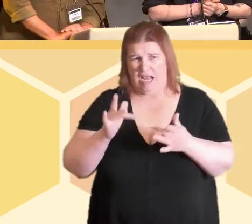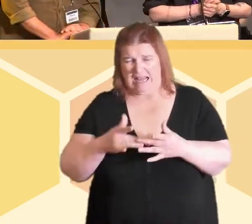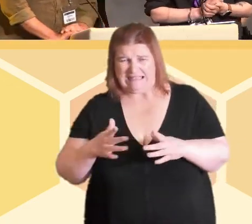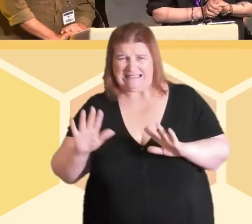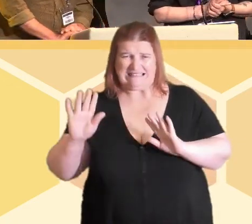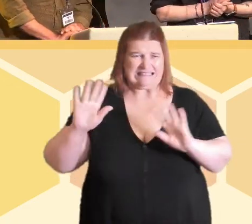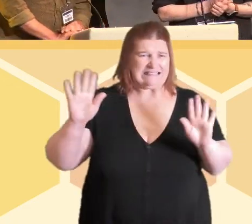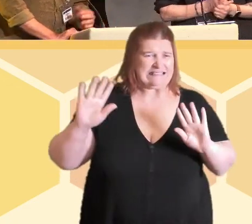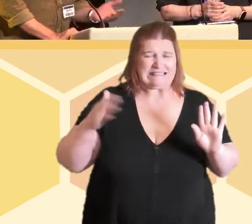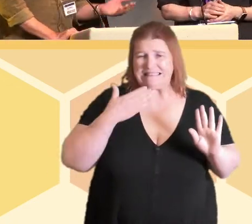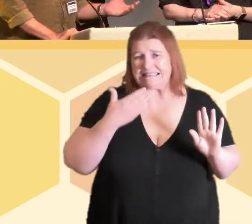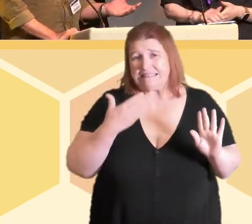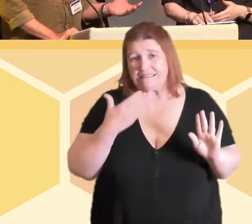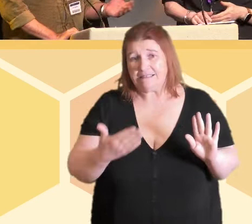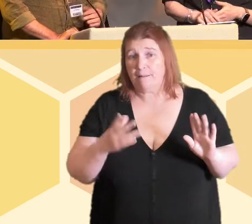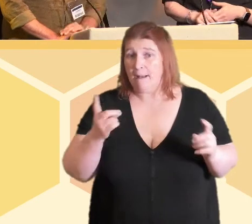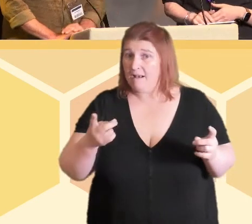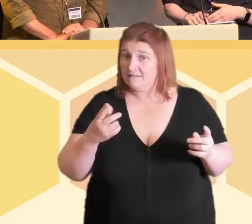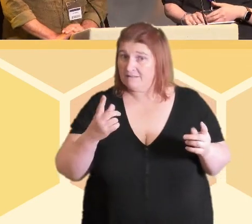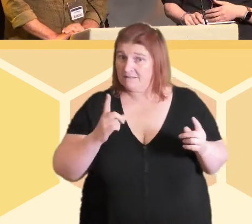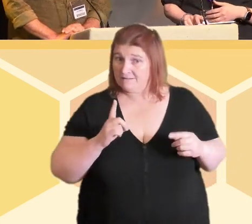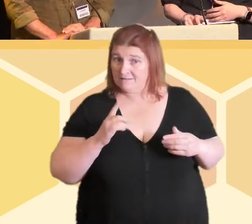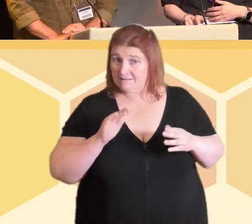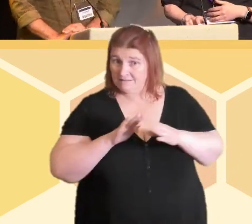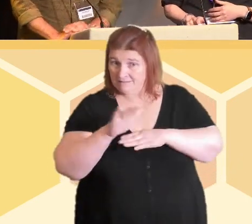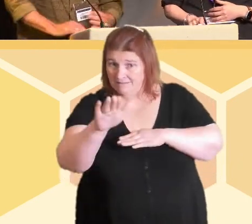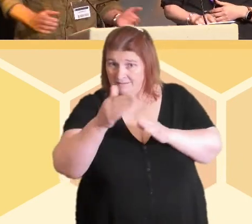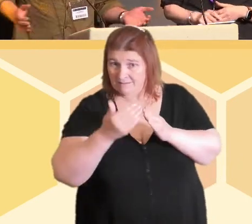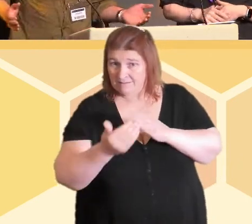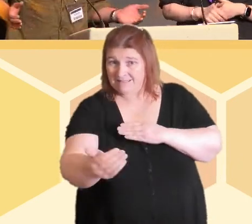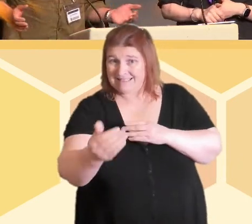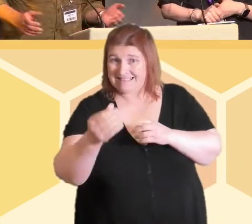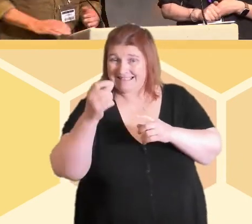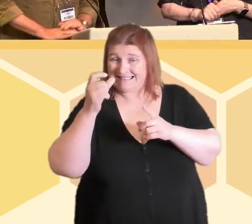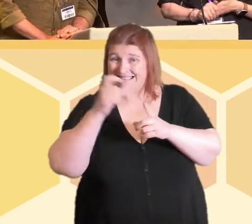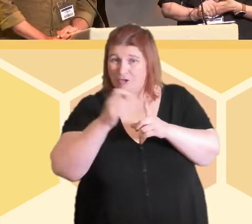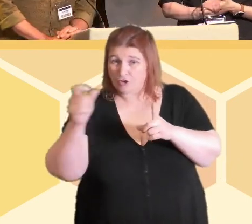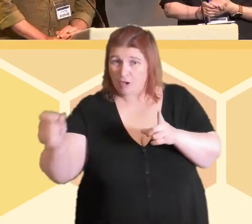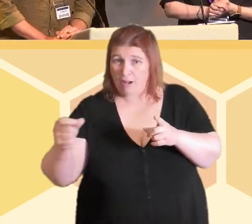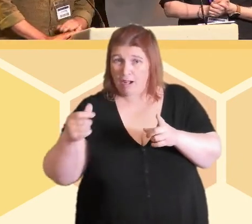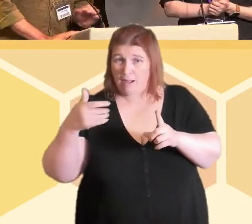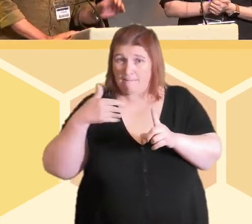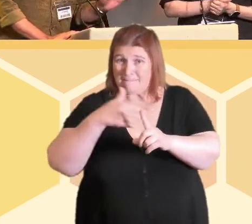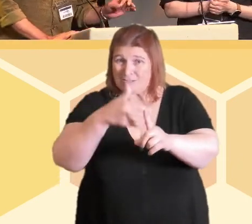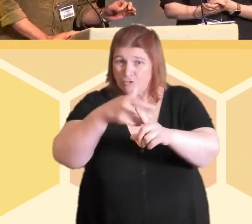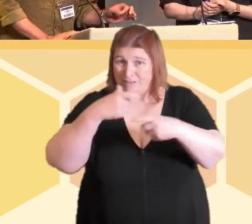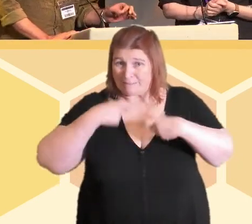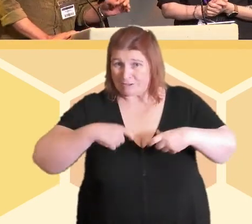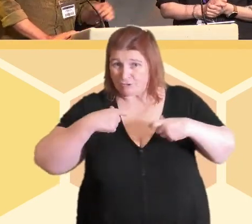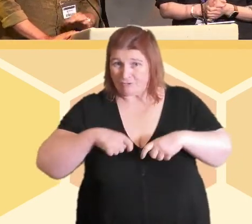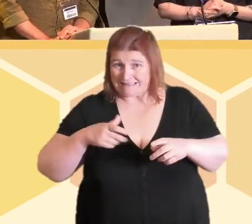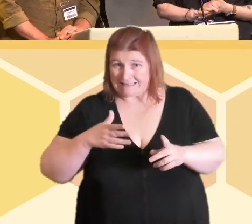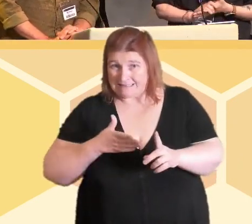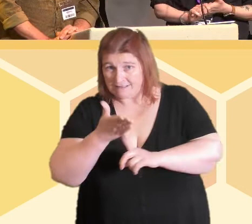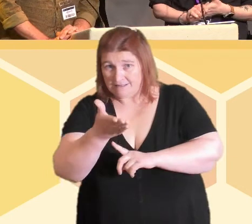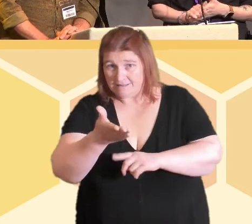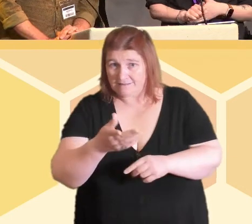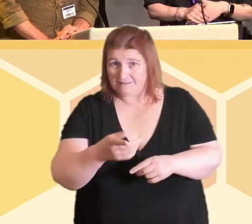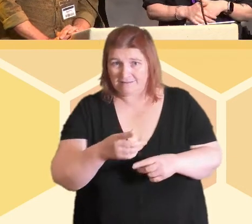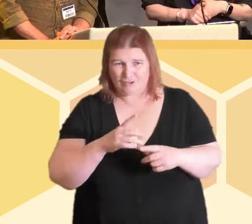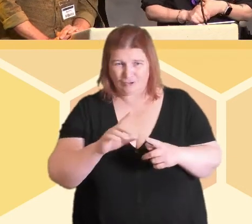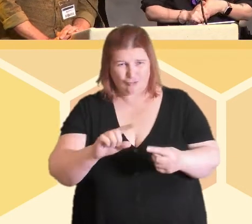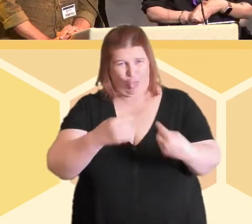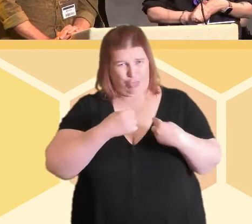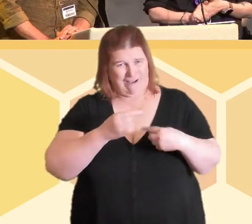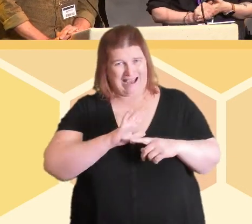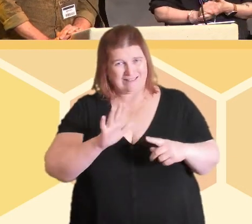a little, but those leading the way for us in digital missioners, perceive not threat here, but opportunity if